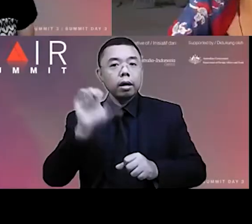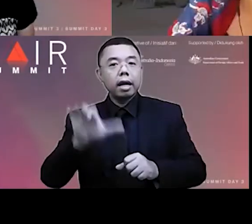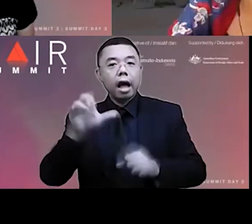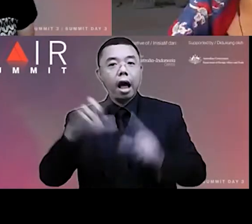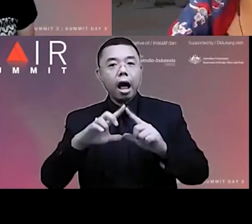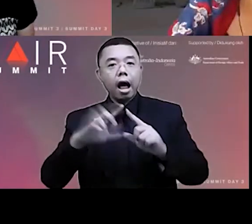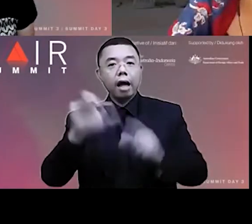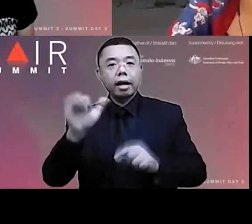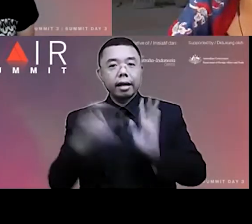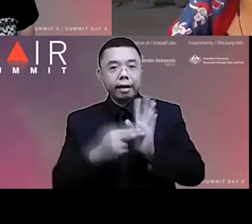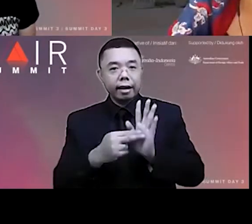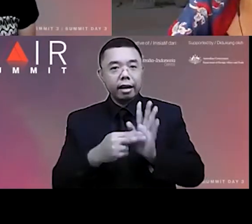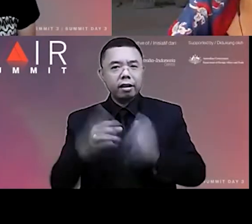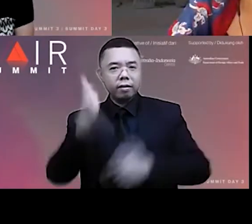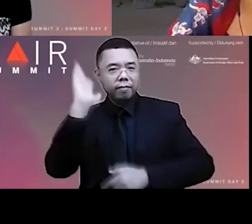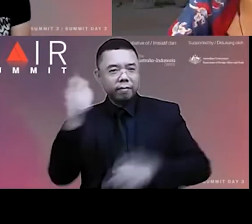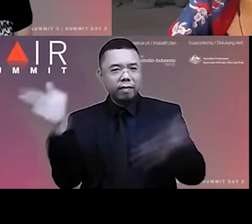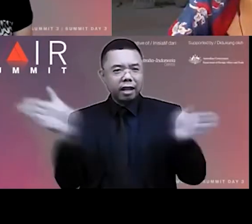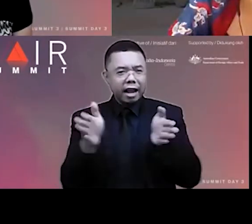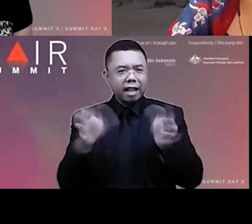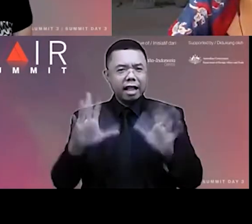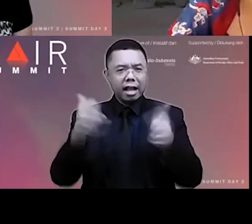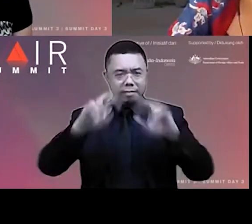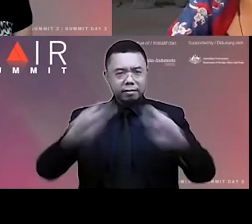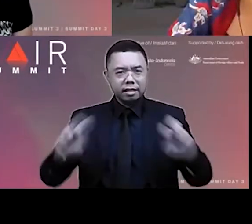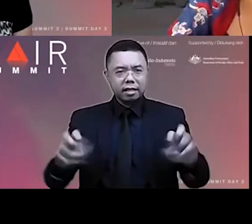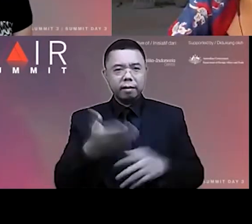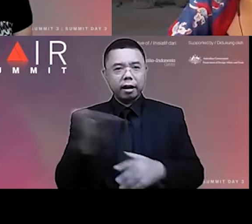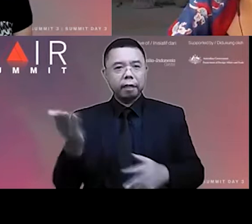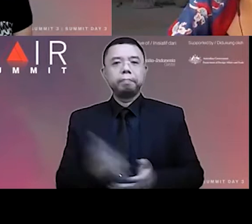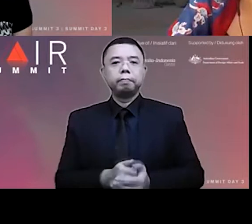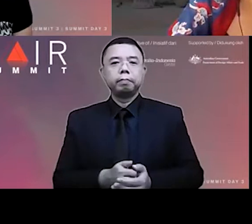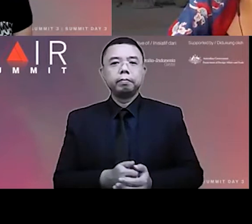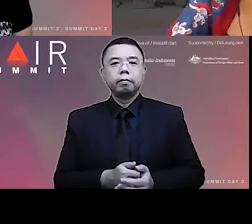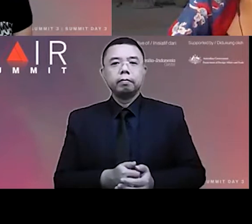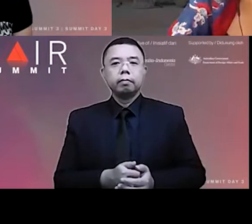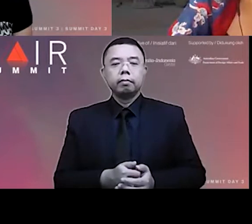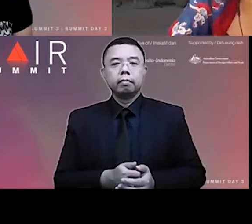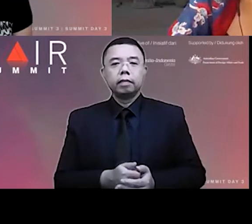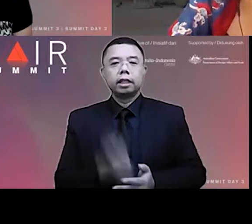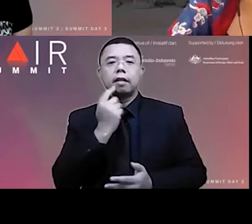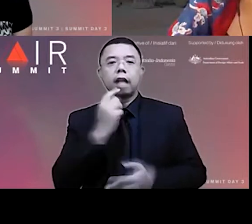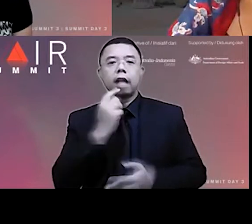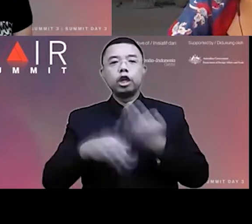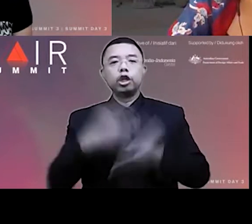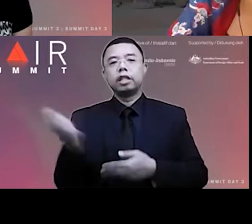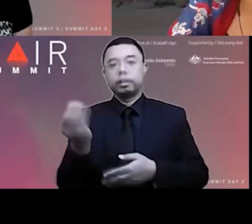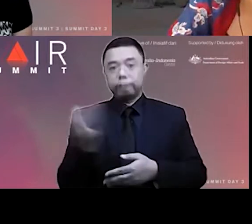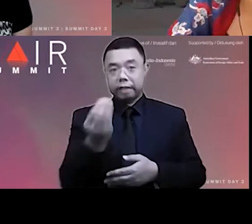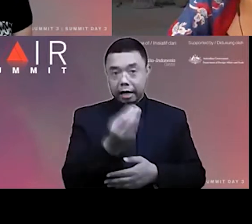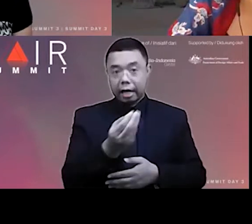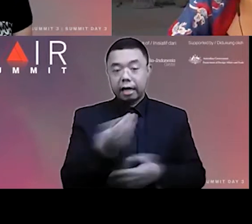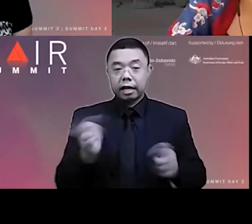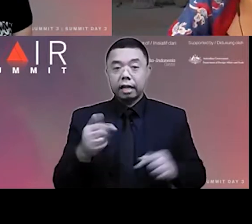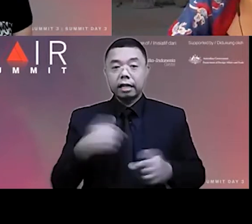their findings on the tourism industry. Now, I must note that they did this work the year before